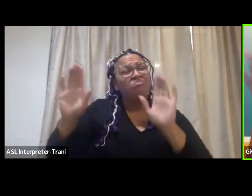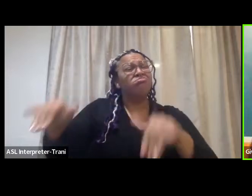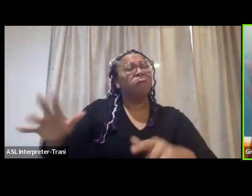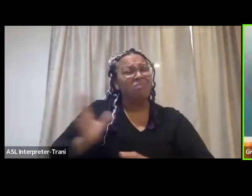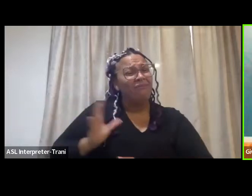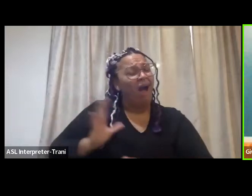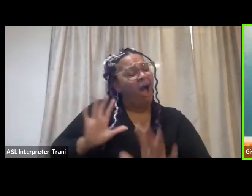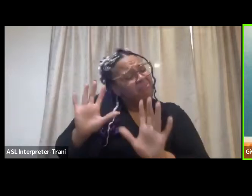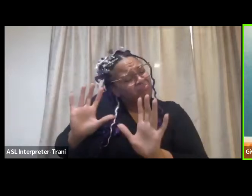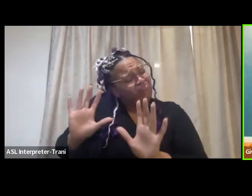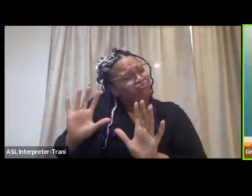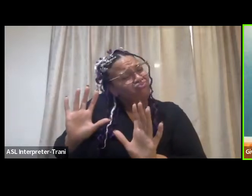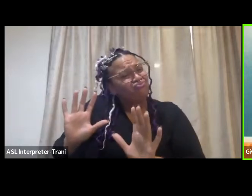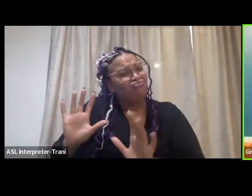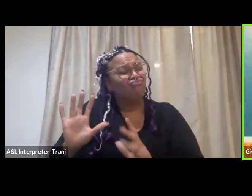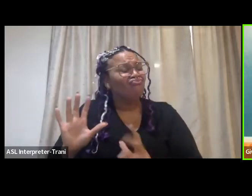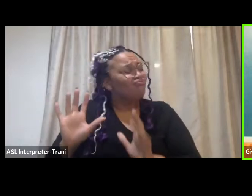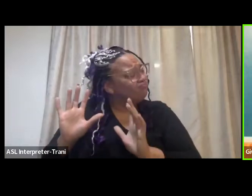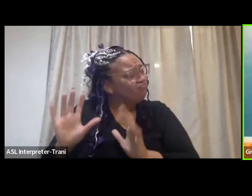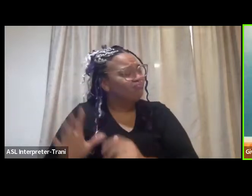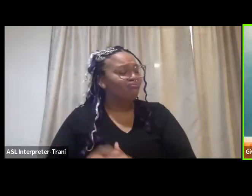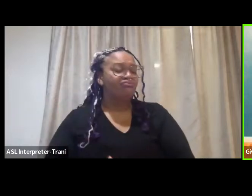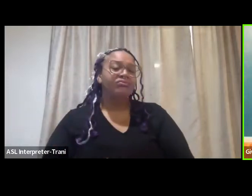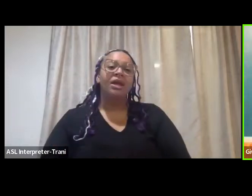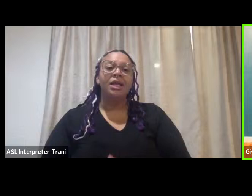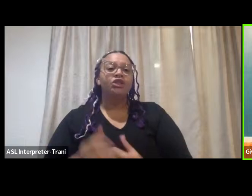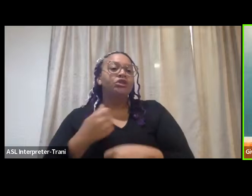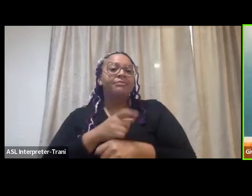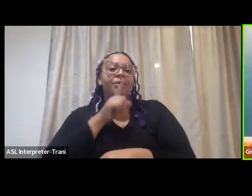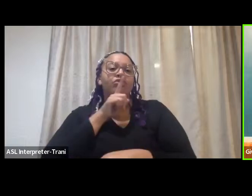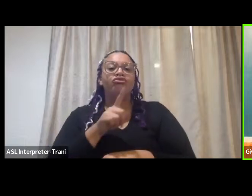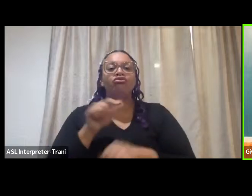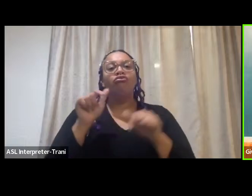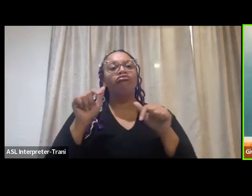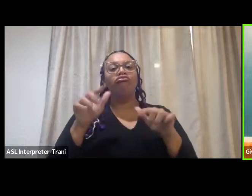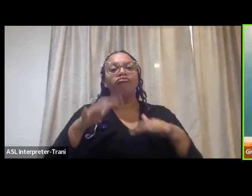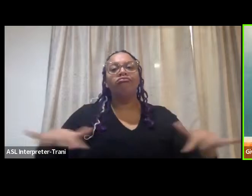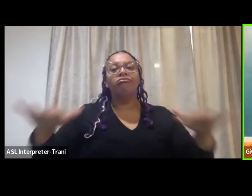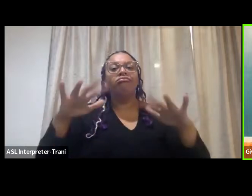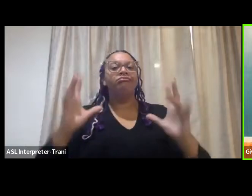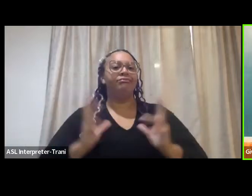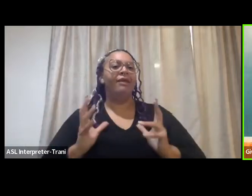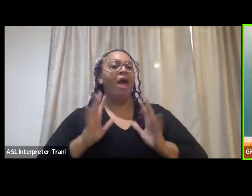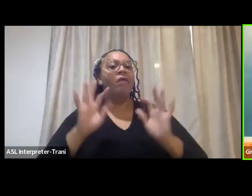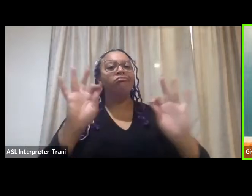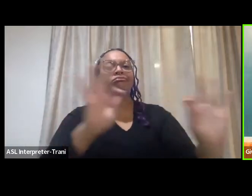fine. Let's just keep, the environment copacetic. Um,